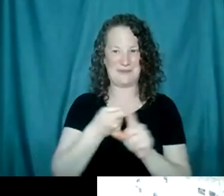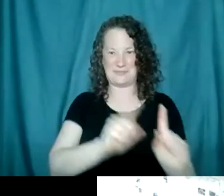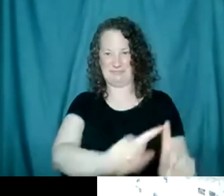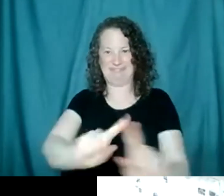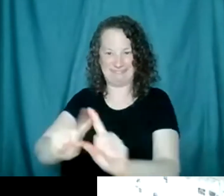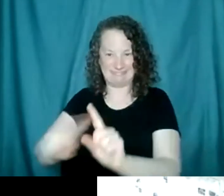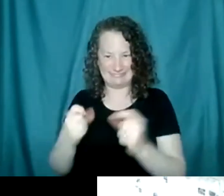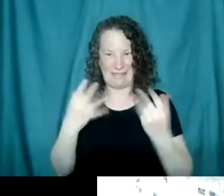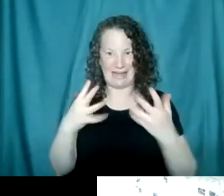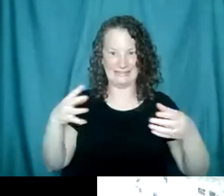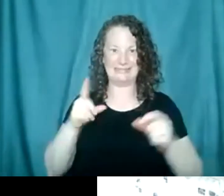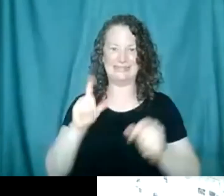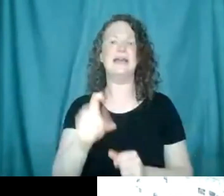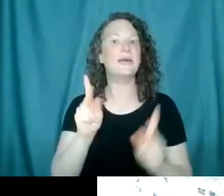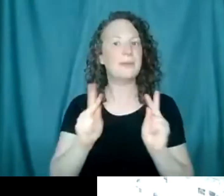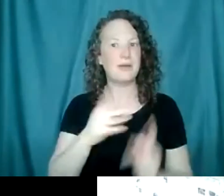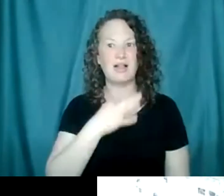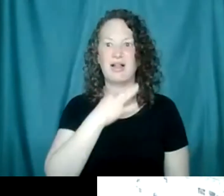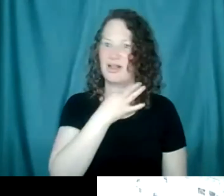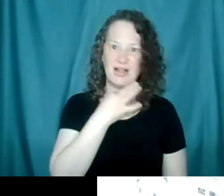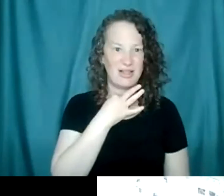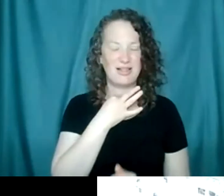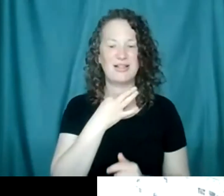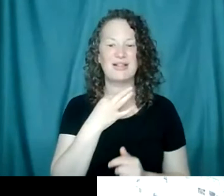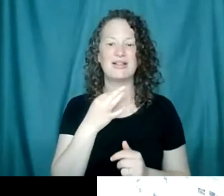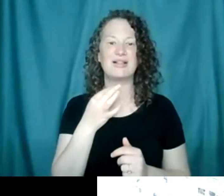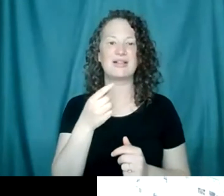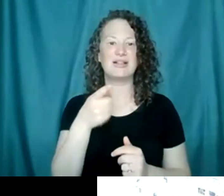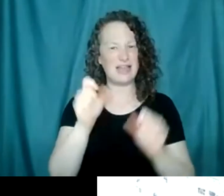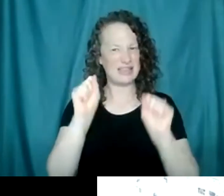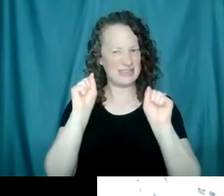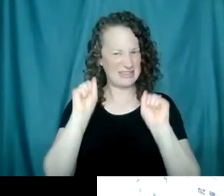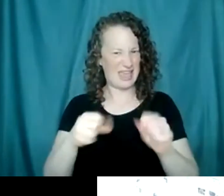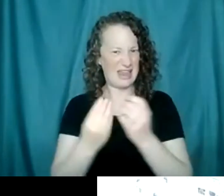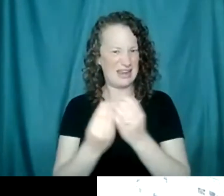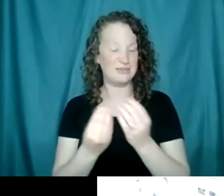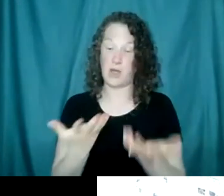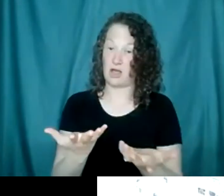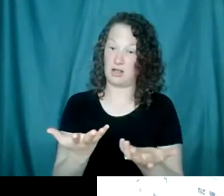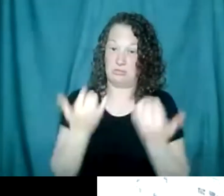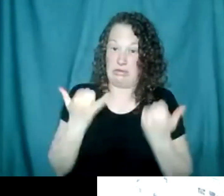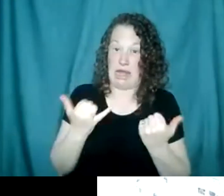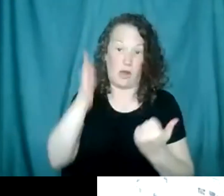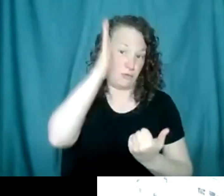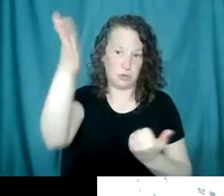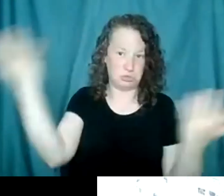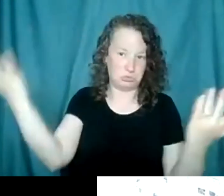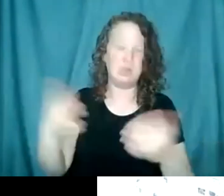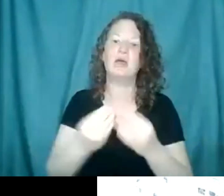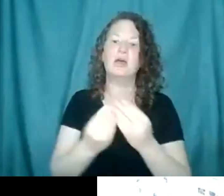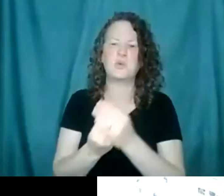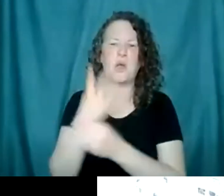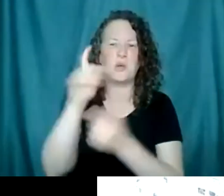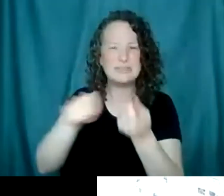the questions. People were very interested in whether or not you can grow, maybe now or even in the future, specific